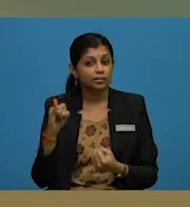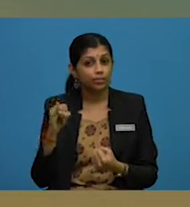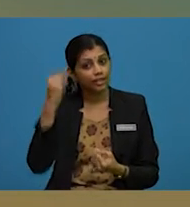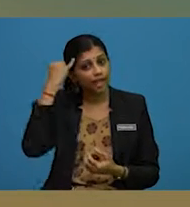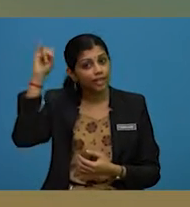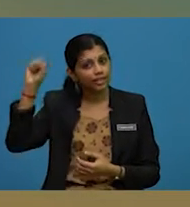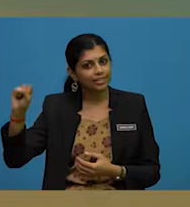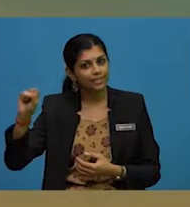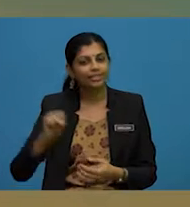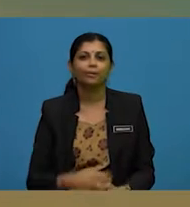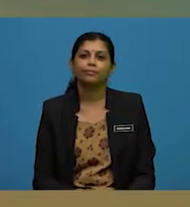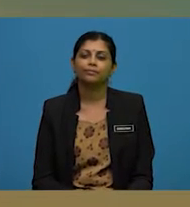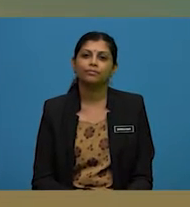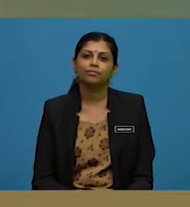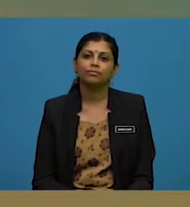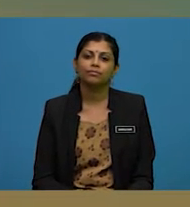supporting ideas,